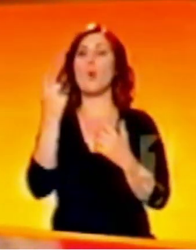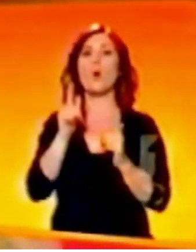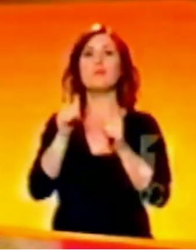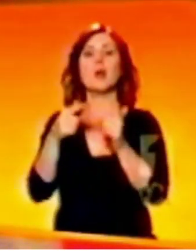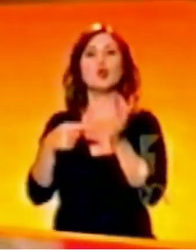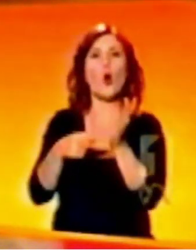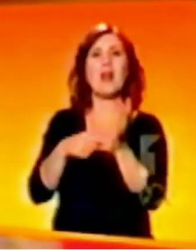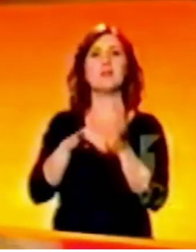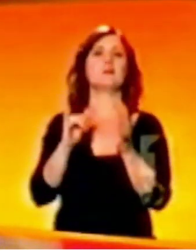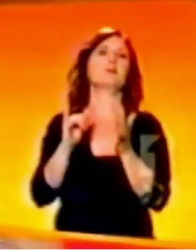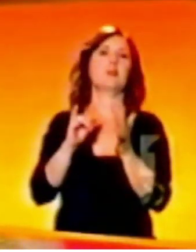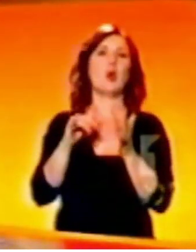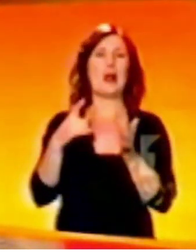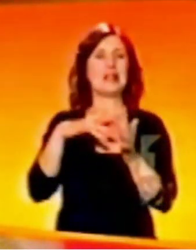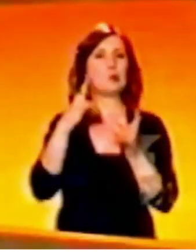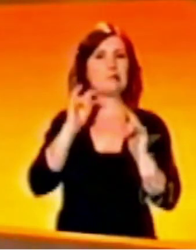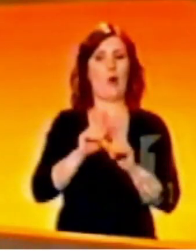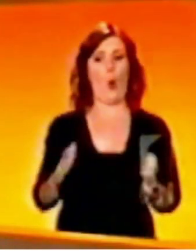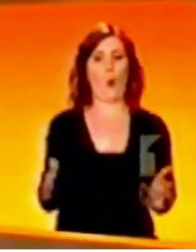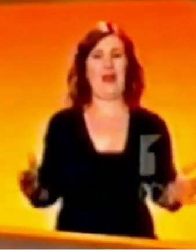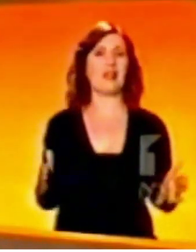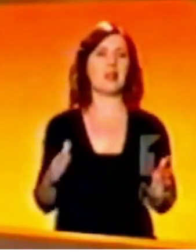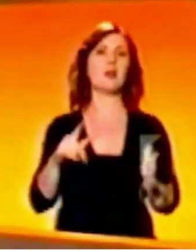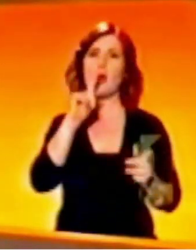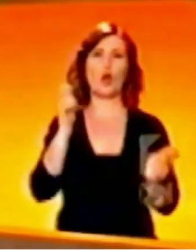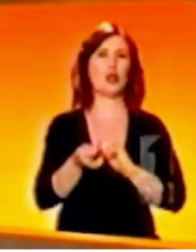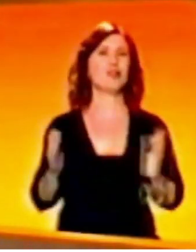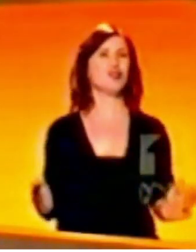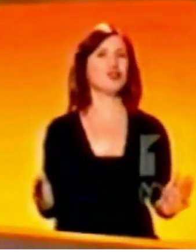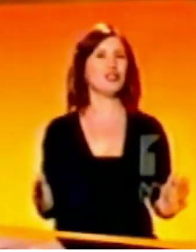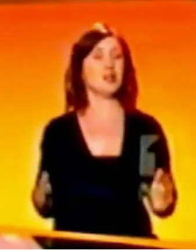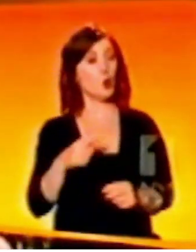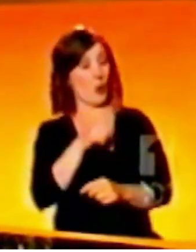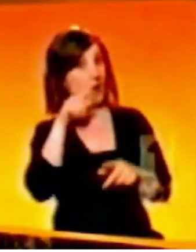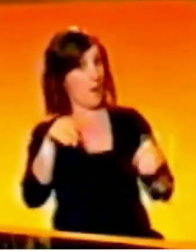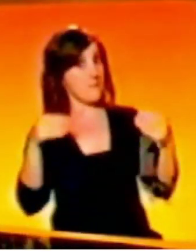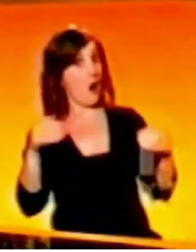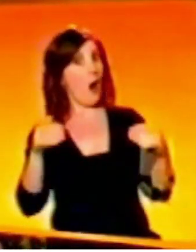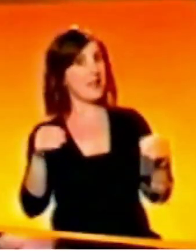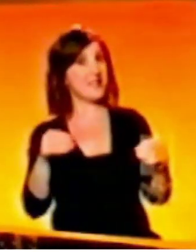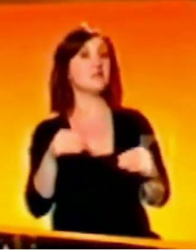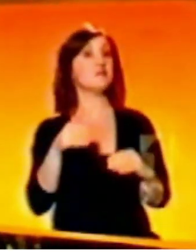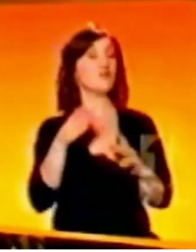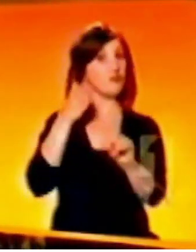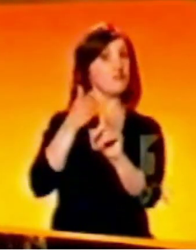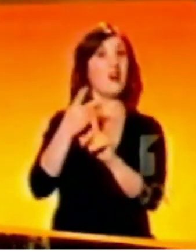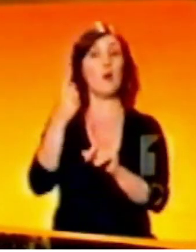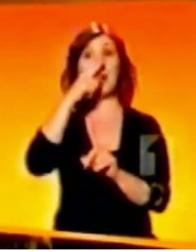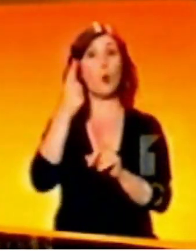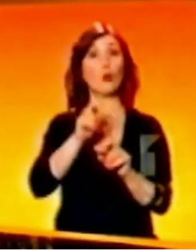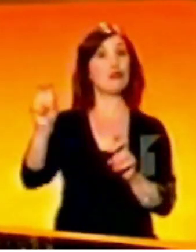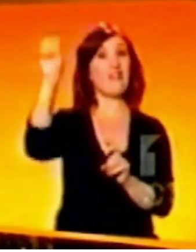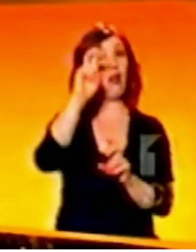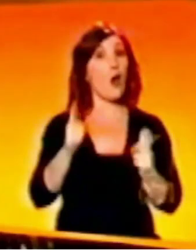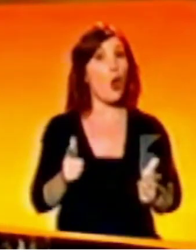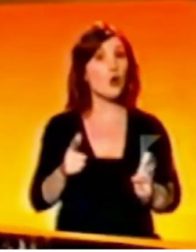chair or commode, is the width of the chair. So you see the market for this chair as possibly being a person who travels, or just